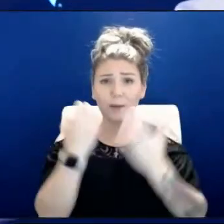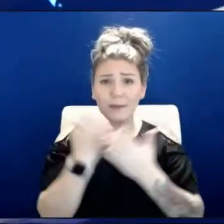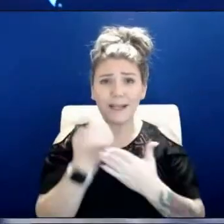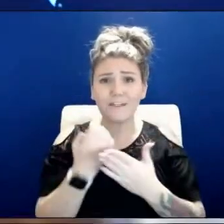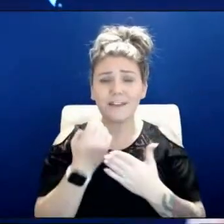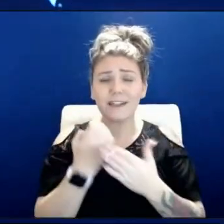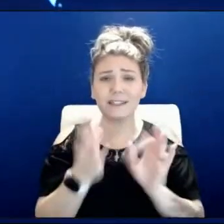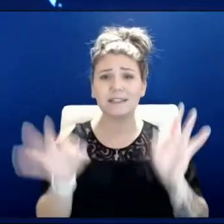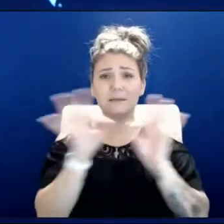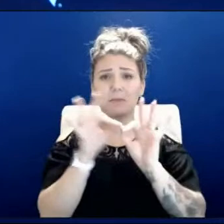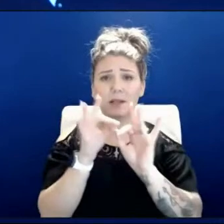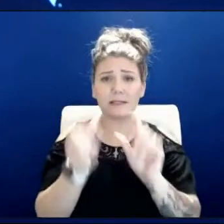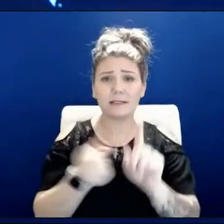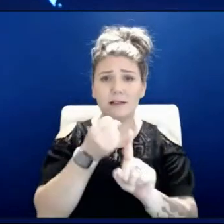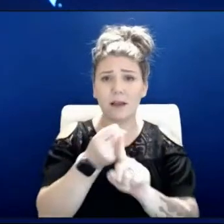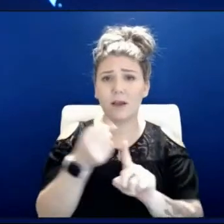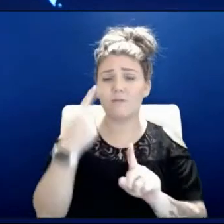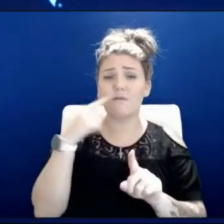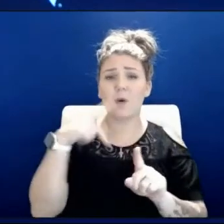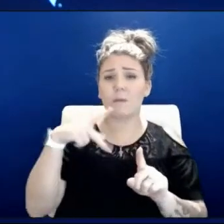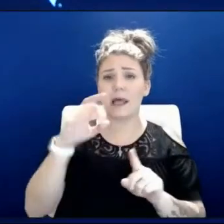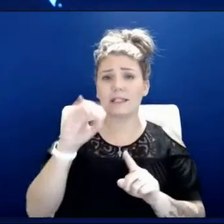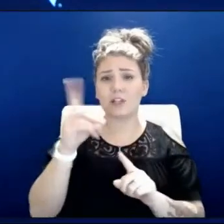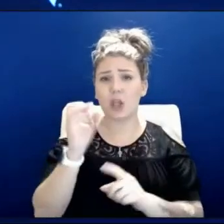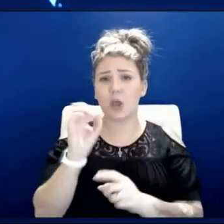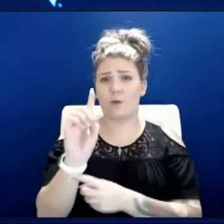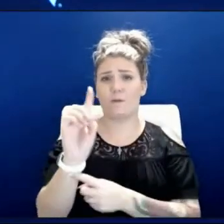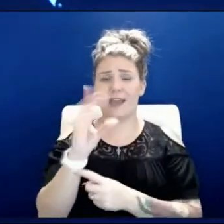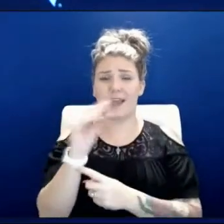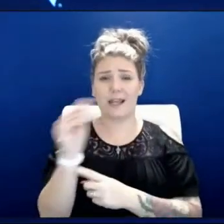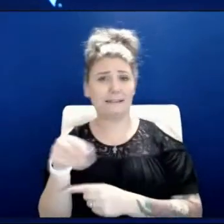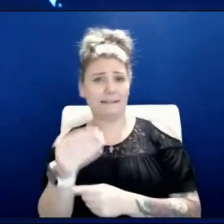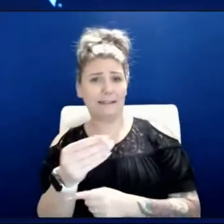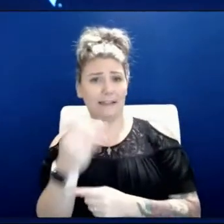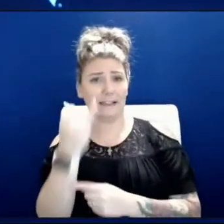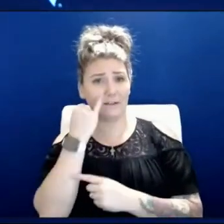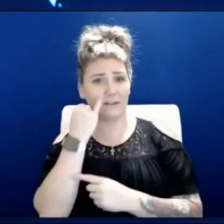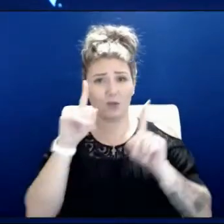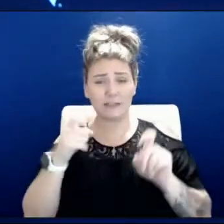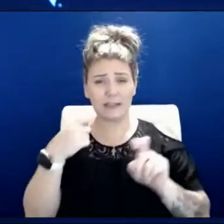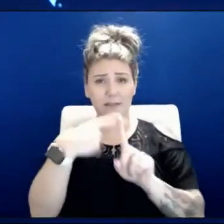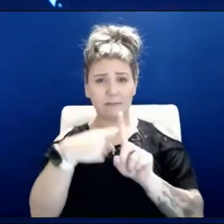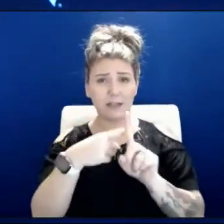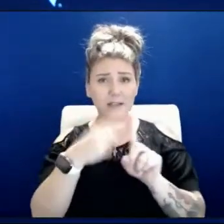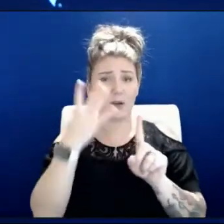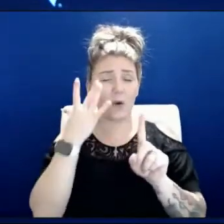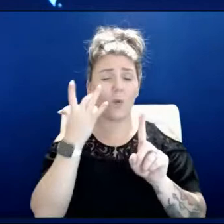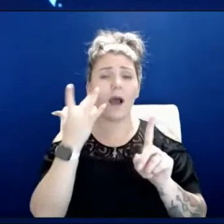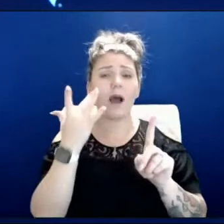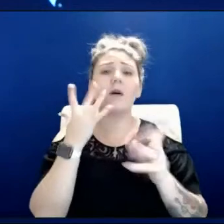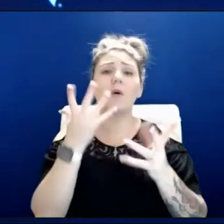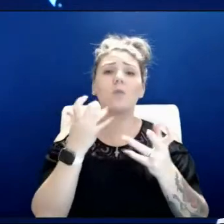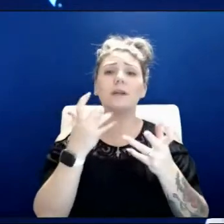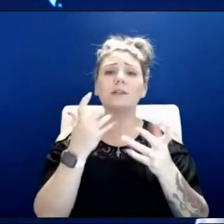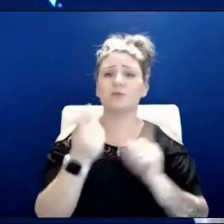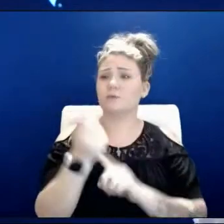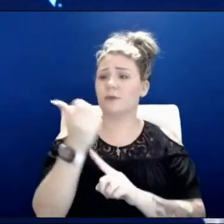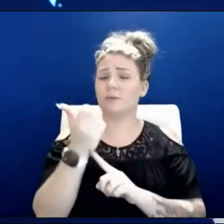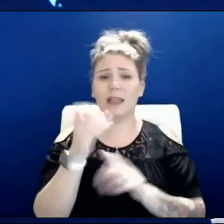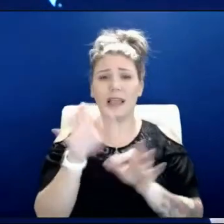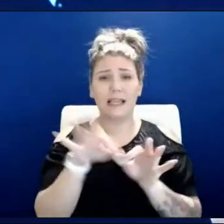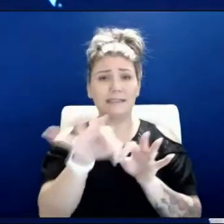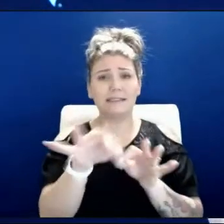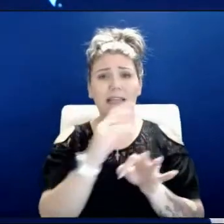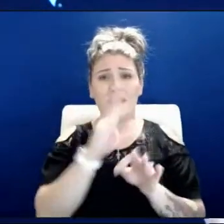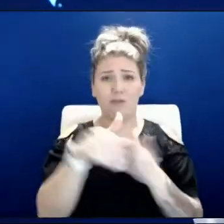impact of Paxlovid. And they say, we're going to give it to you if you test positive because we want to eliminate this delay, and we're going to do it because we've all come together to